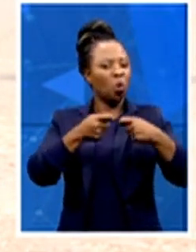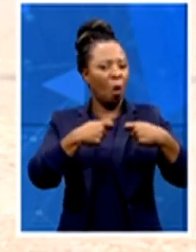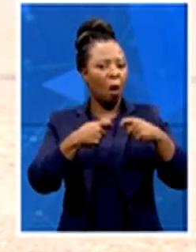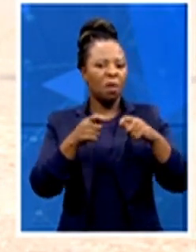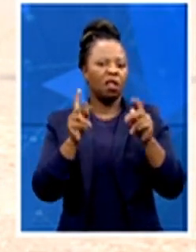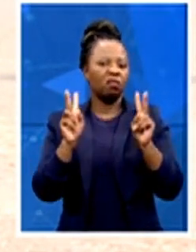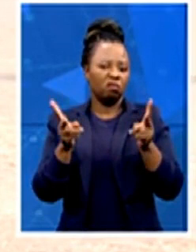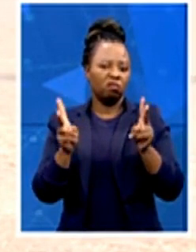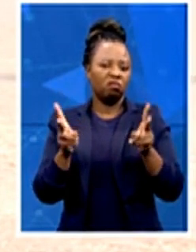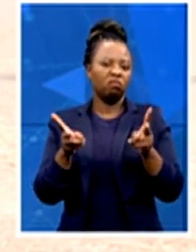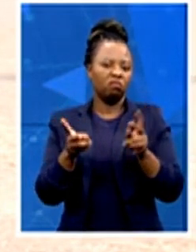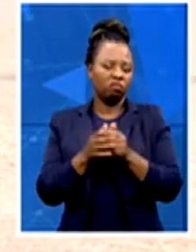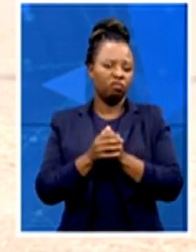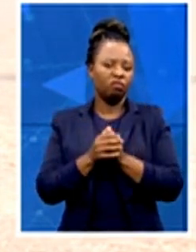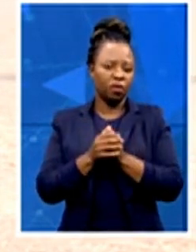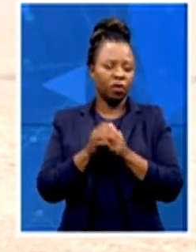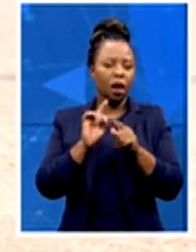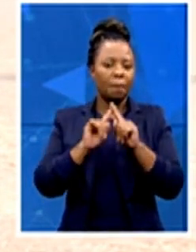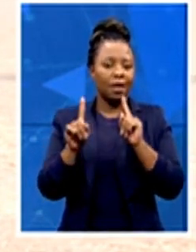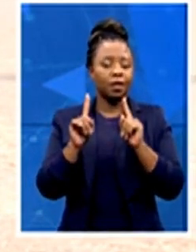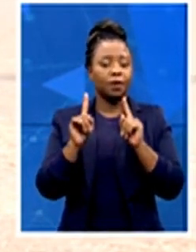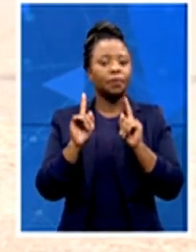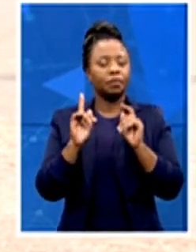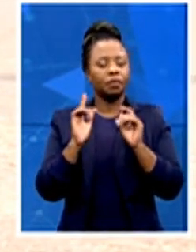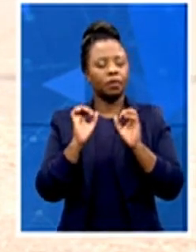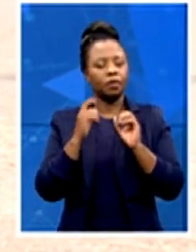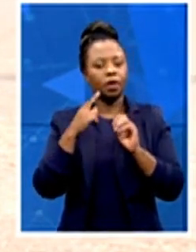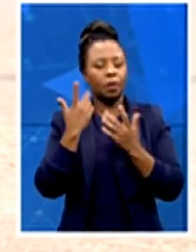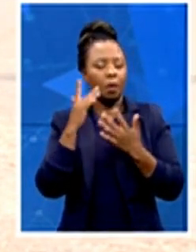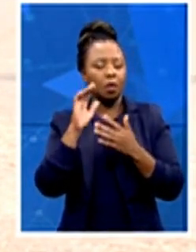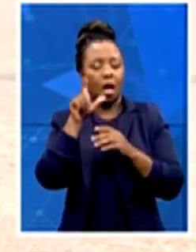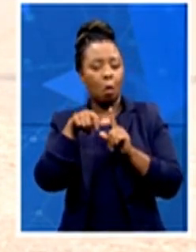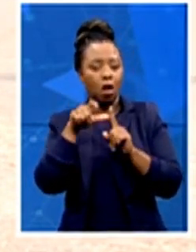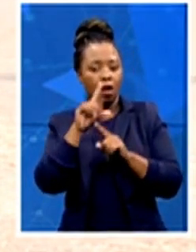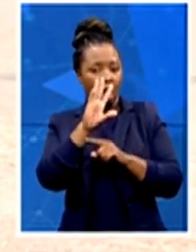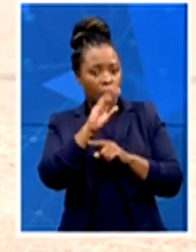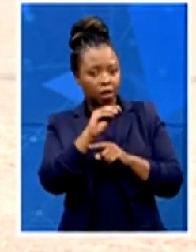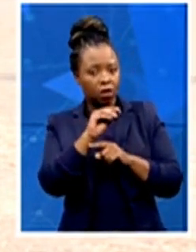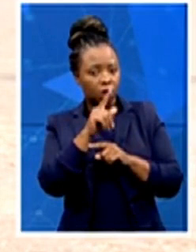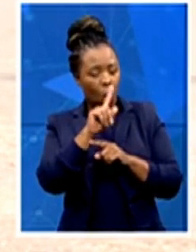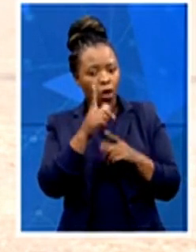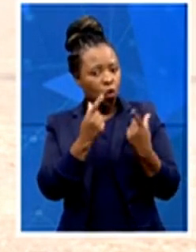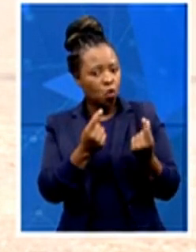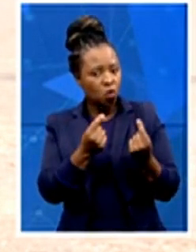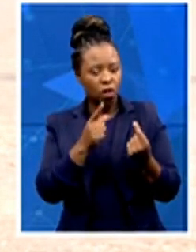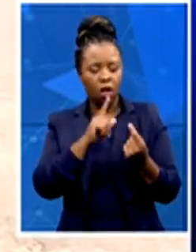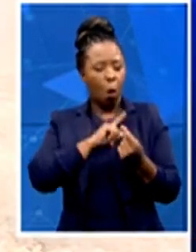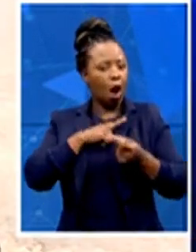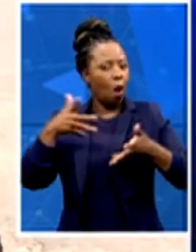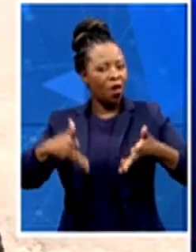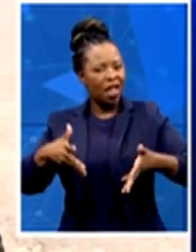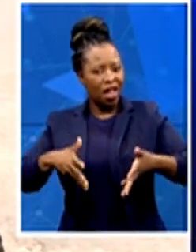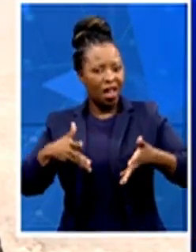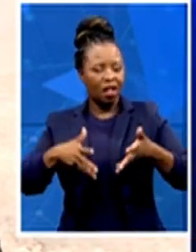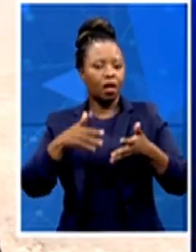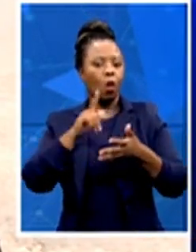contend with is someone possibly asking you, what are you doing here? What is your business here, in the interest of protecting this mall?